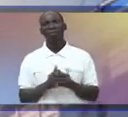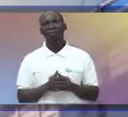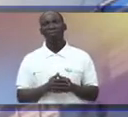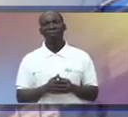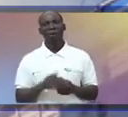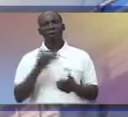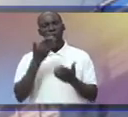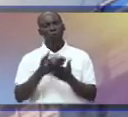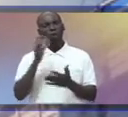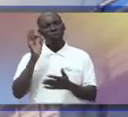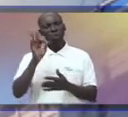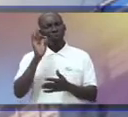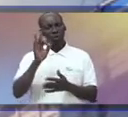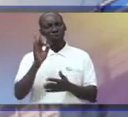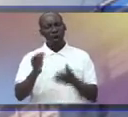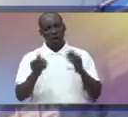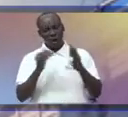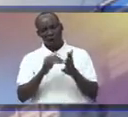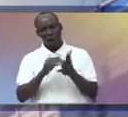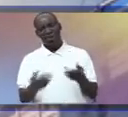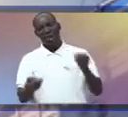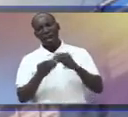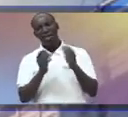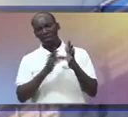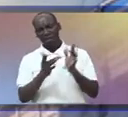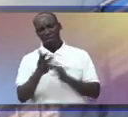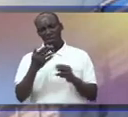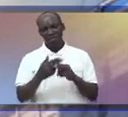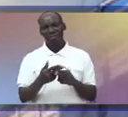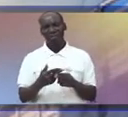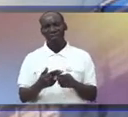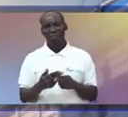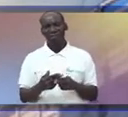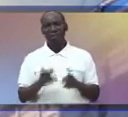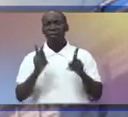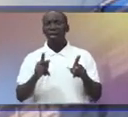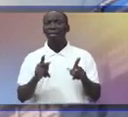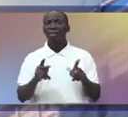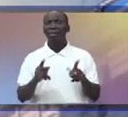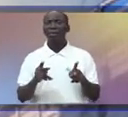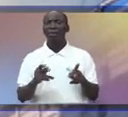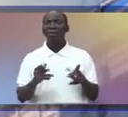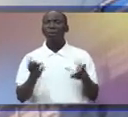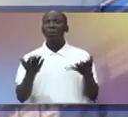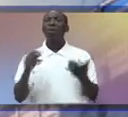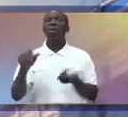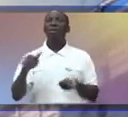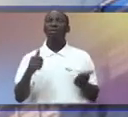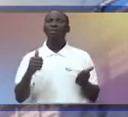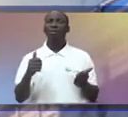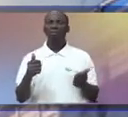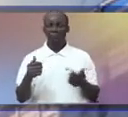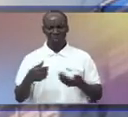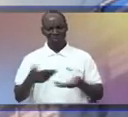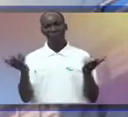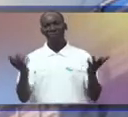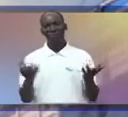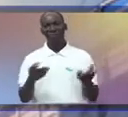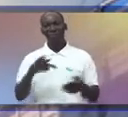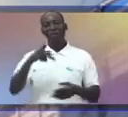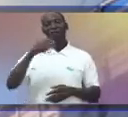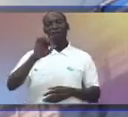bo no nya nkwa so nipa ni ye nya subo no dadade a enti Philip ka kire so so wo do akoma nyina gidi a e wo ho